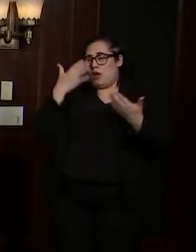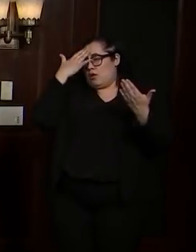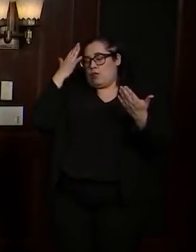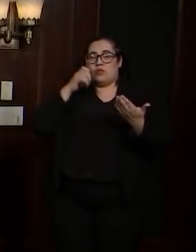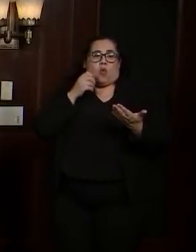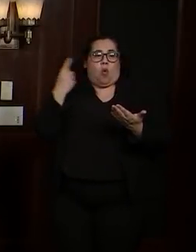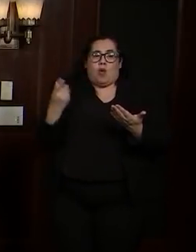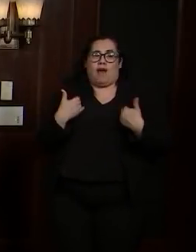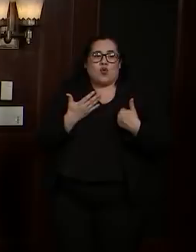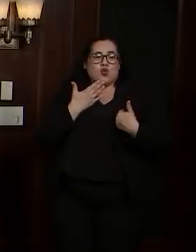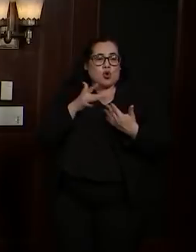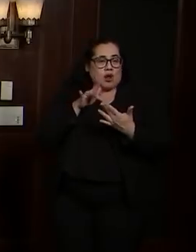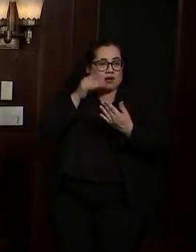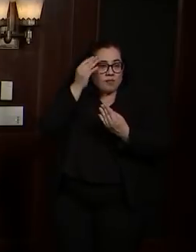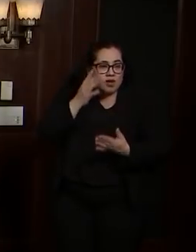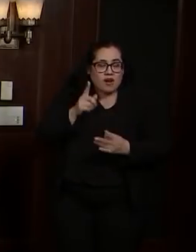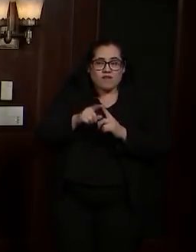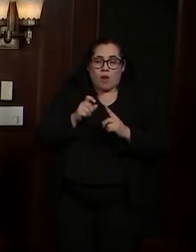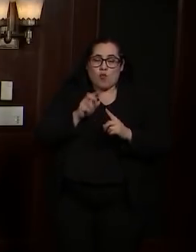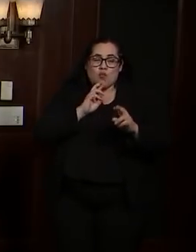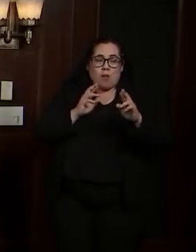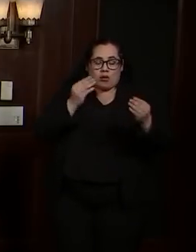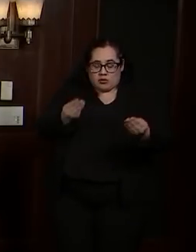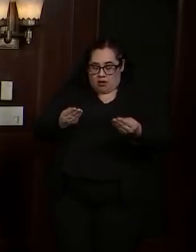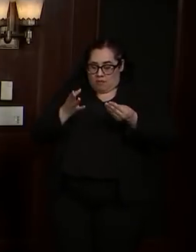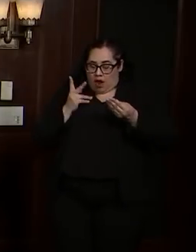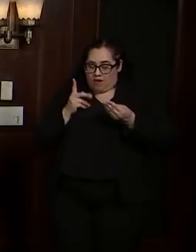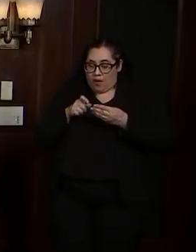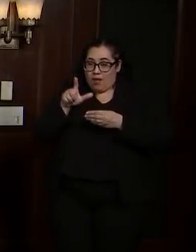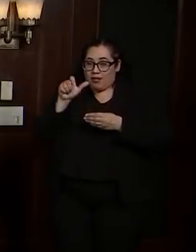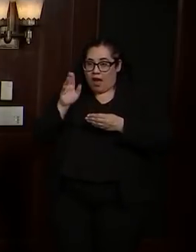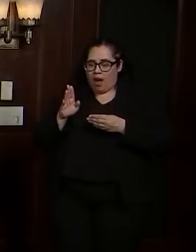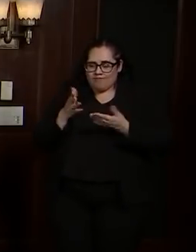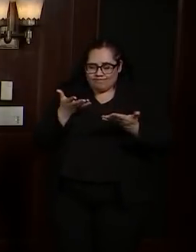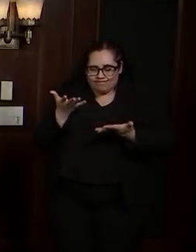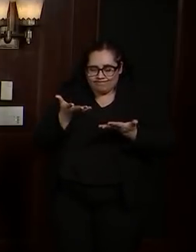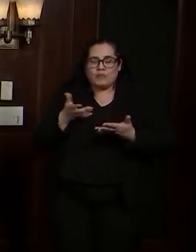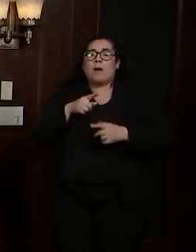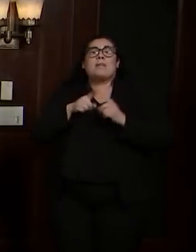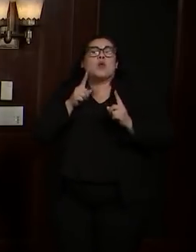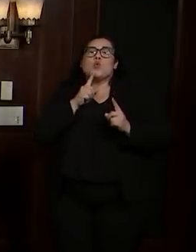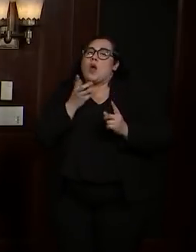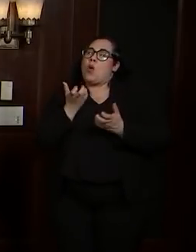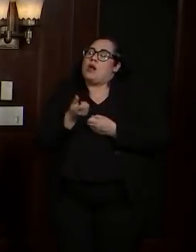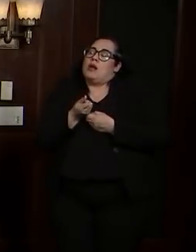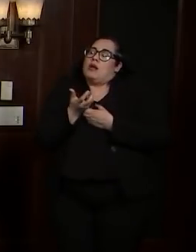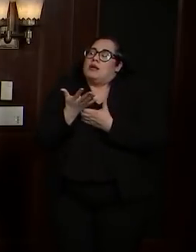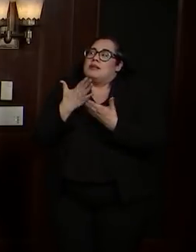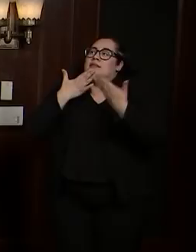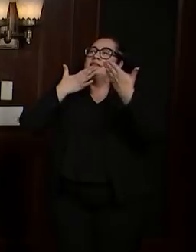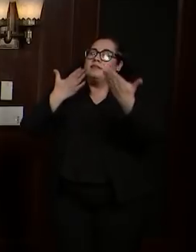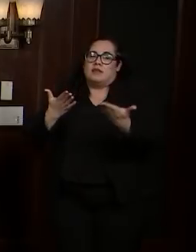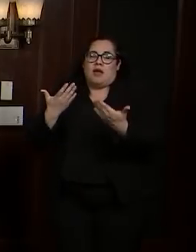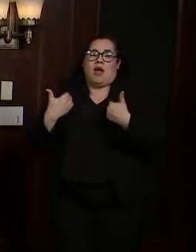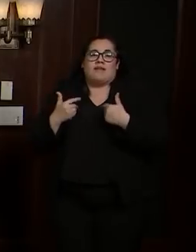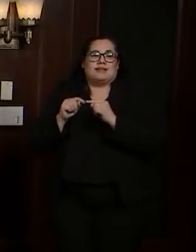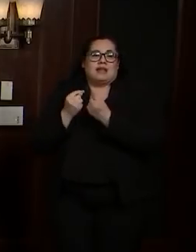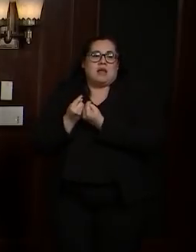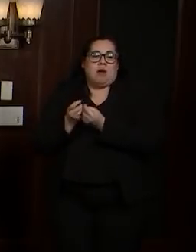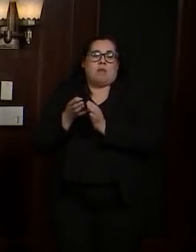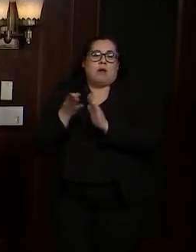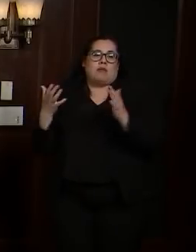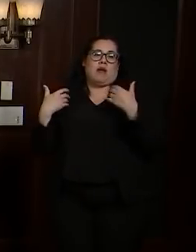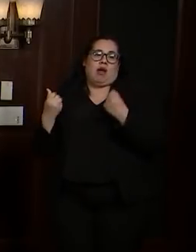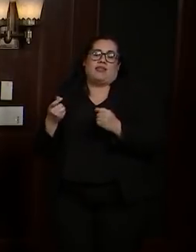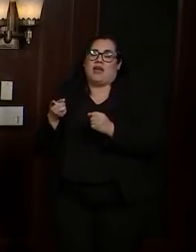always have good contact information from the reports that come back from the lab. But I want to really express my gratitude for having a team at Public